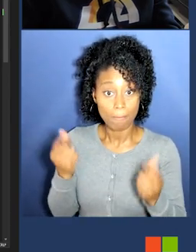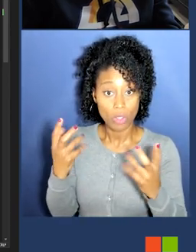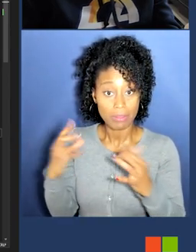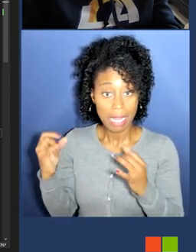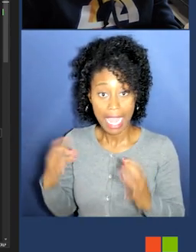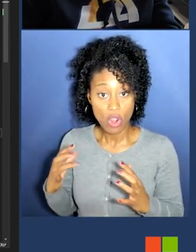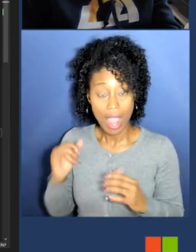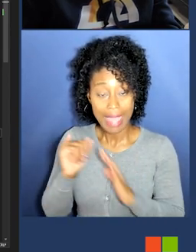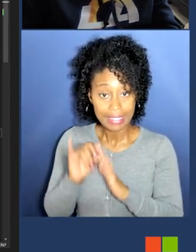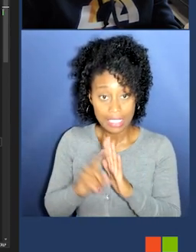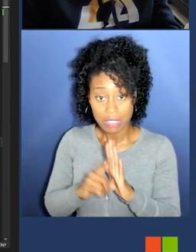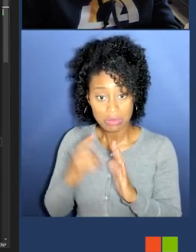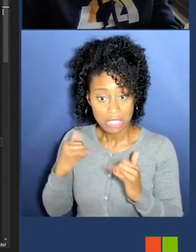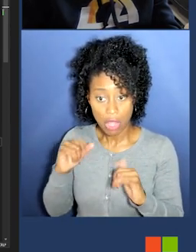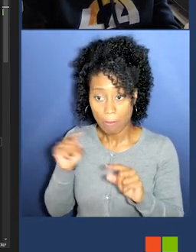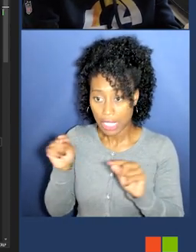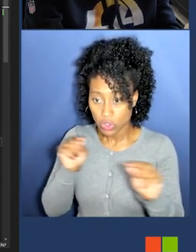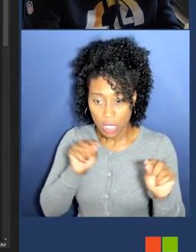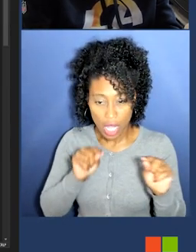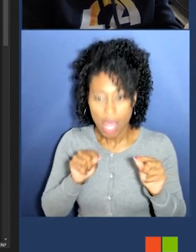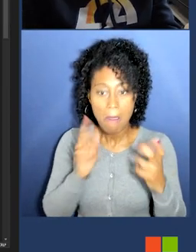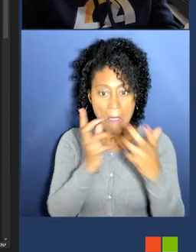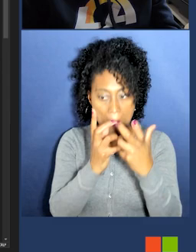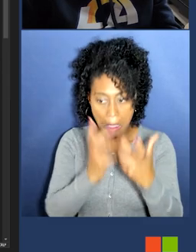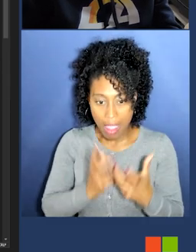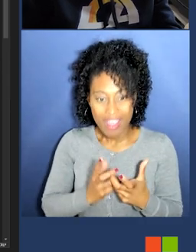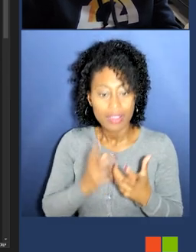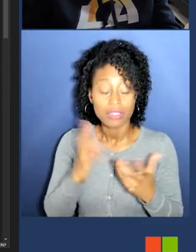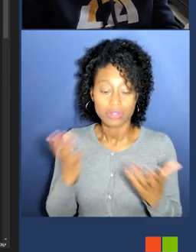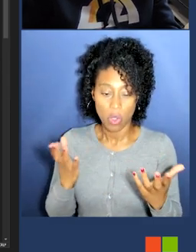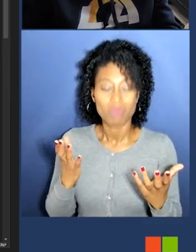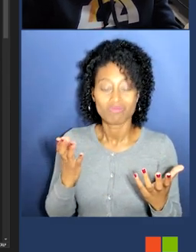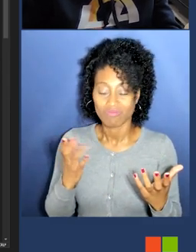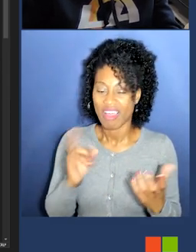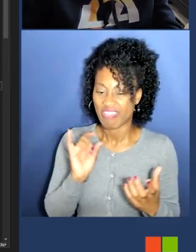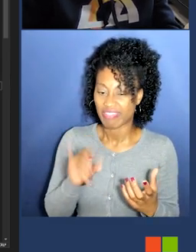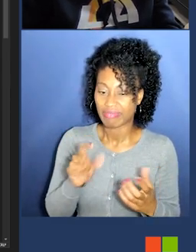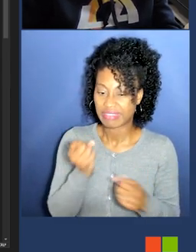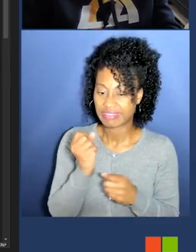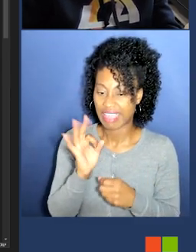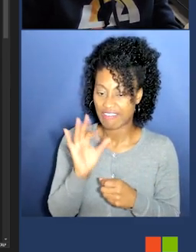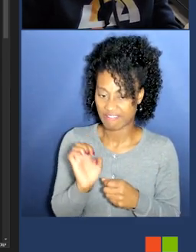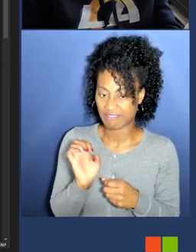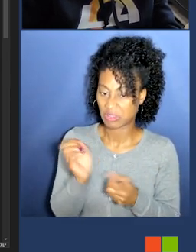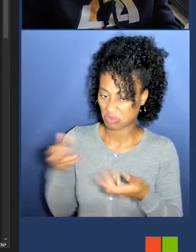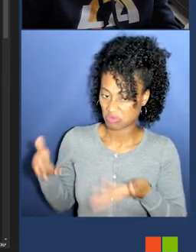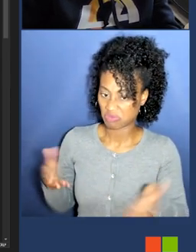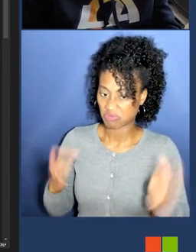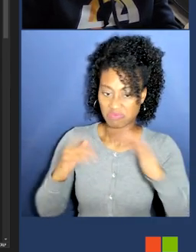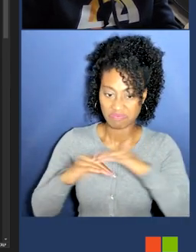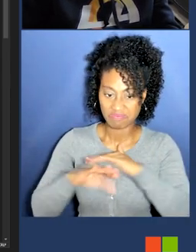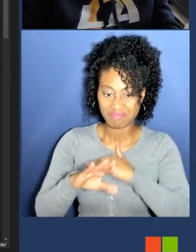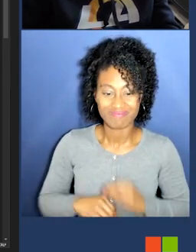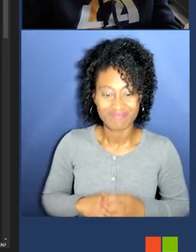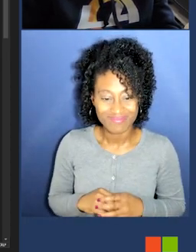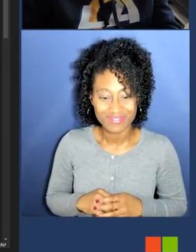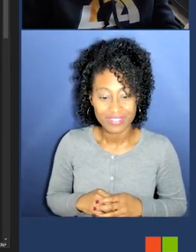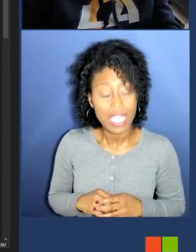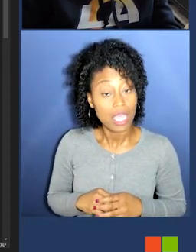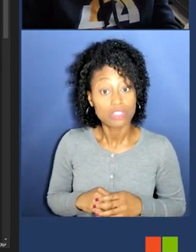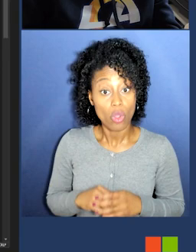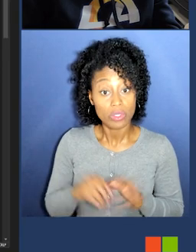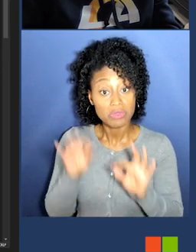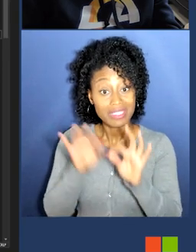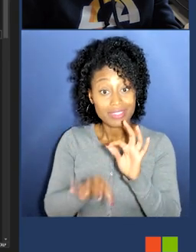player ID, and save this to the database. This is very simple. We use the Cosmos DB SDK, and this is like just